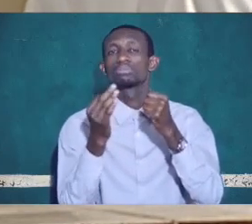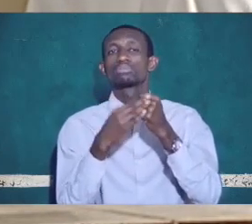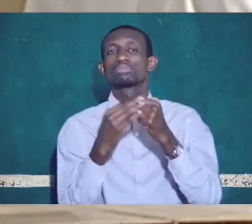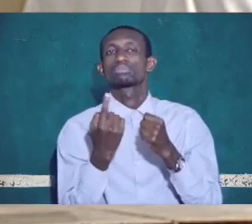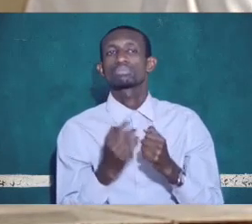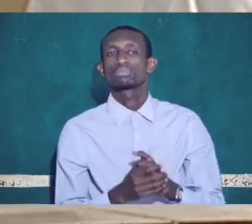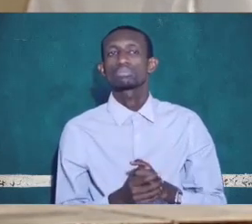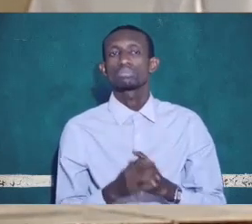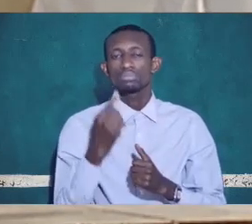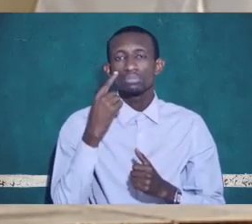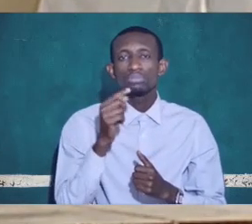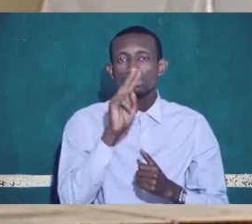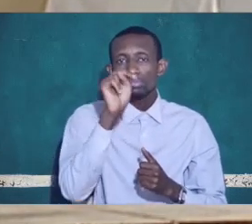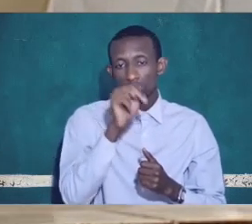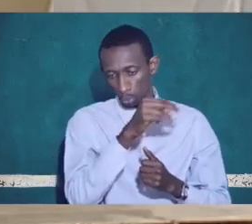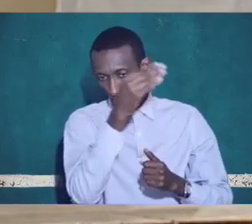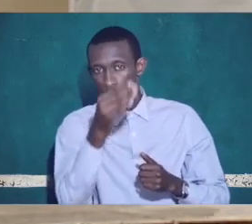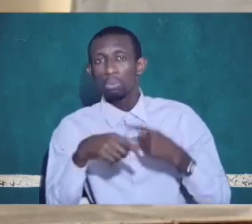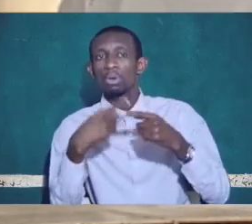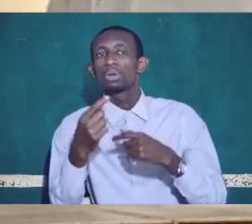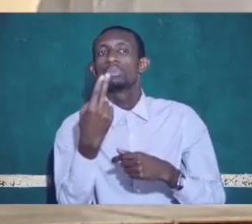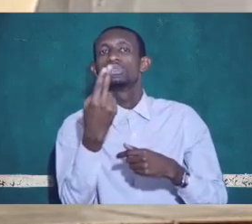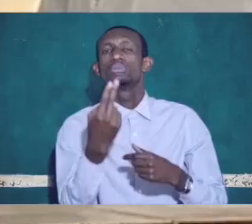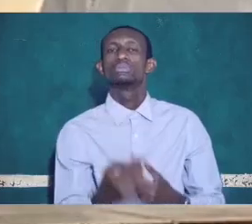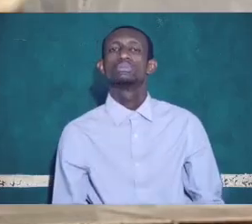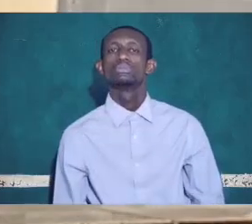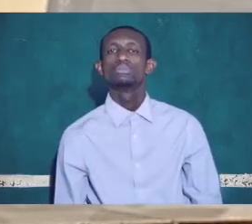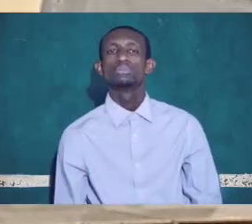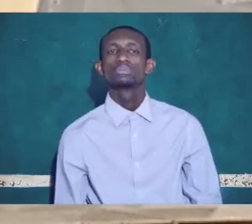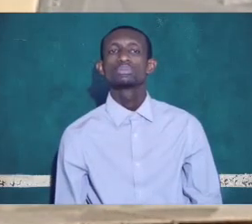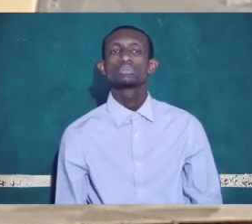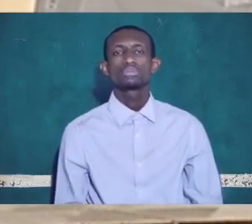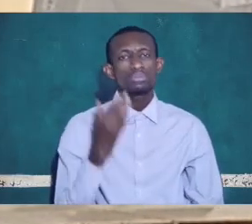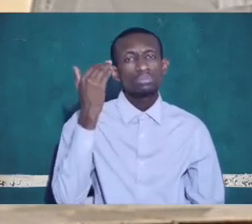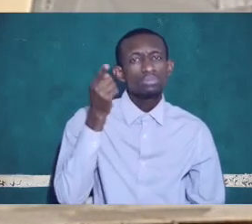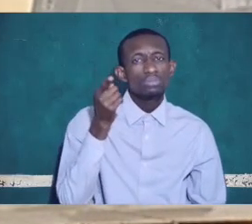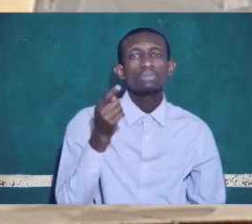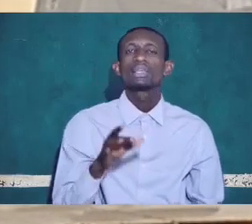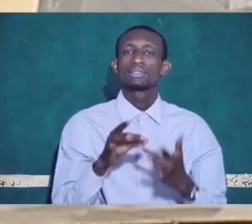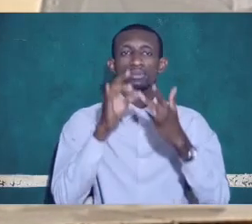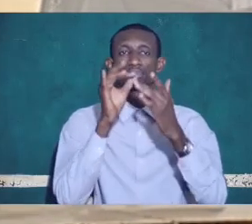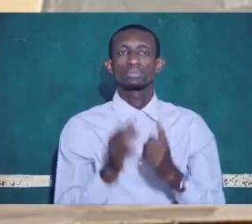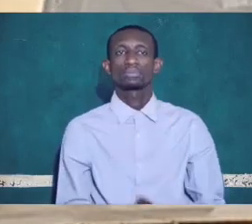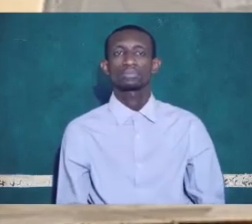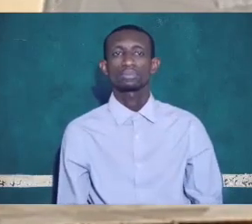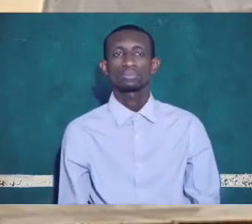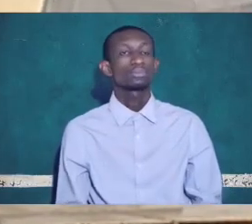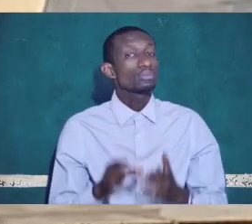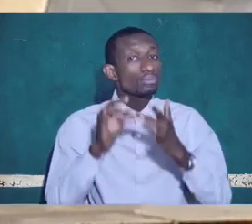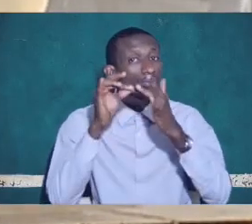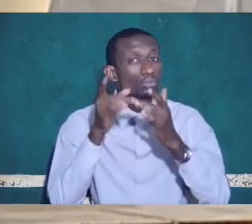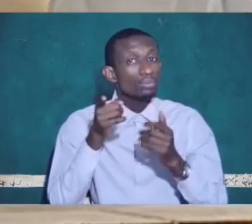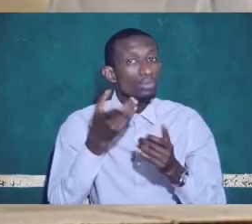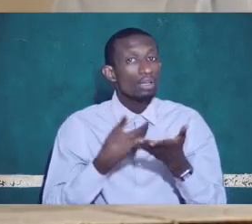we have gone into the 4th energy level. This is the exception. And the exception we